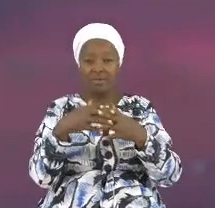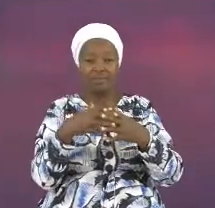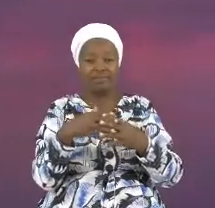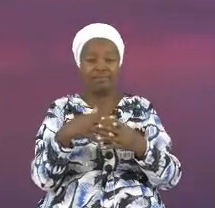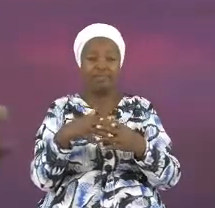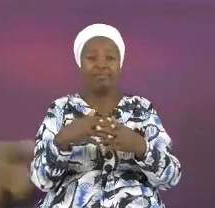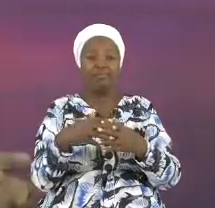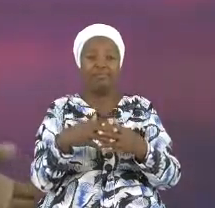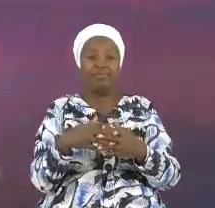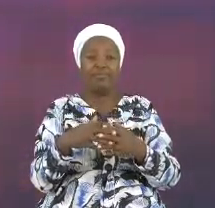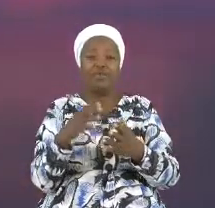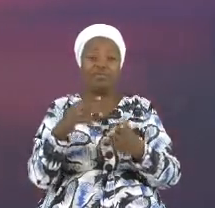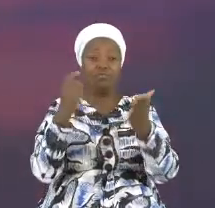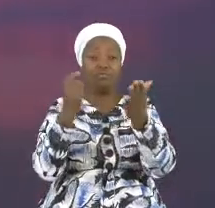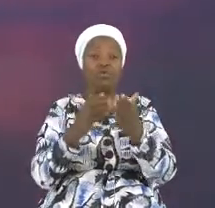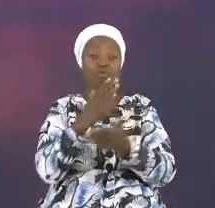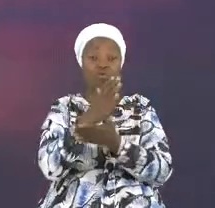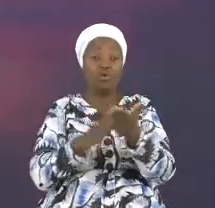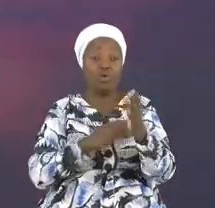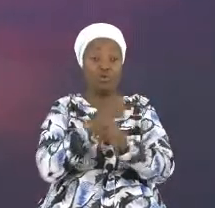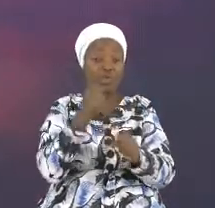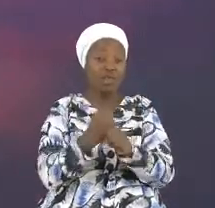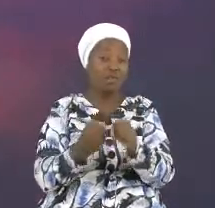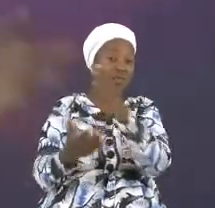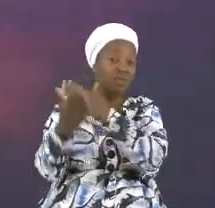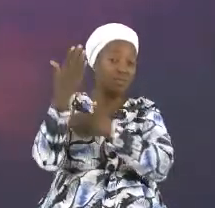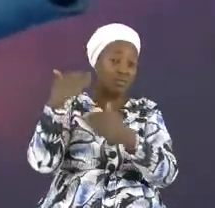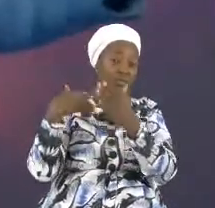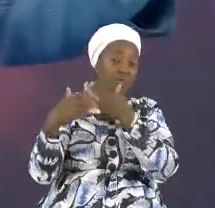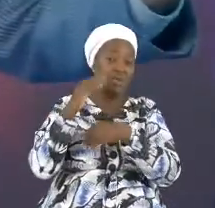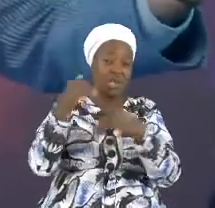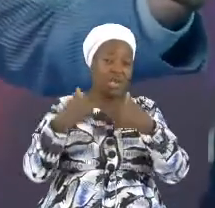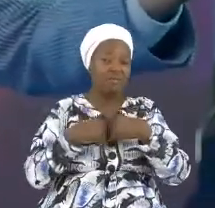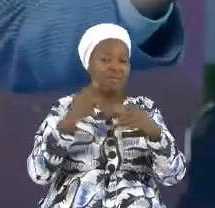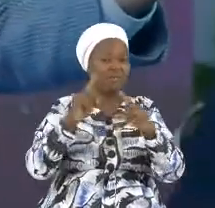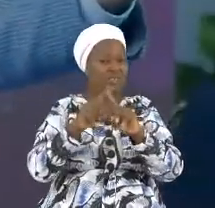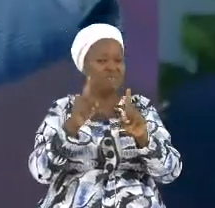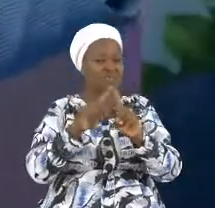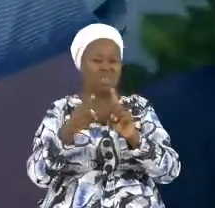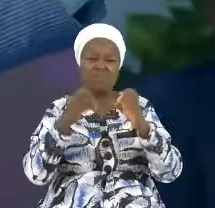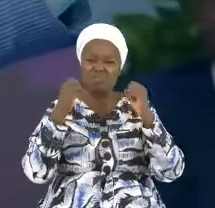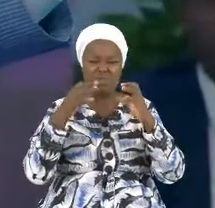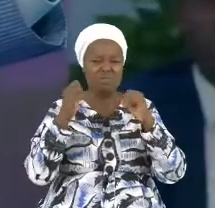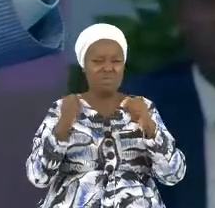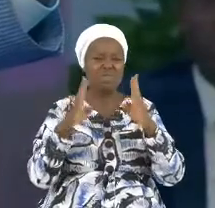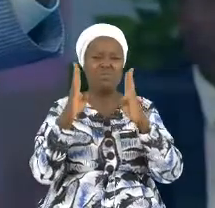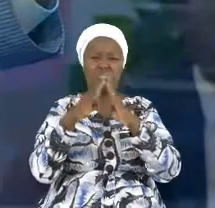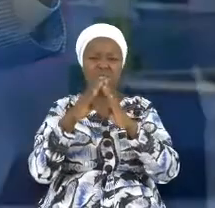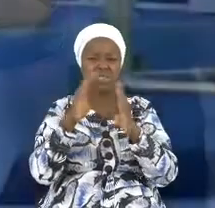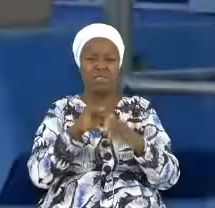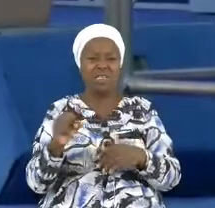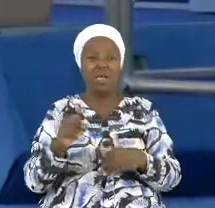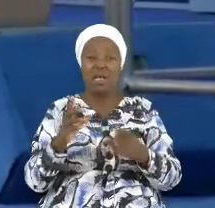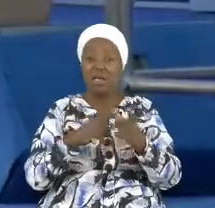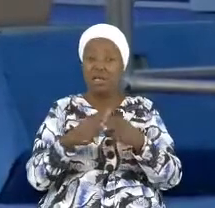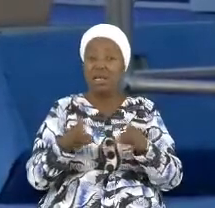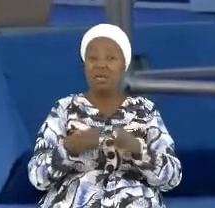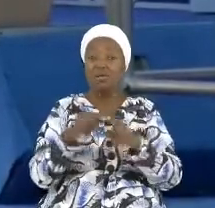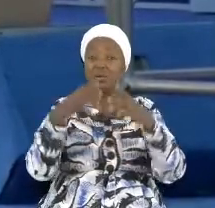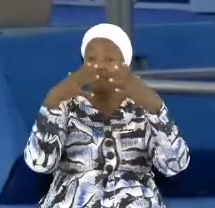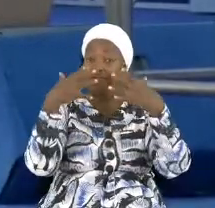a series of meetings. And as we were finishing up, with